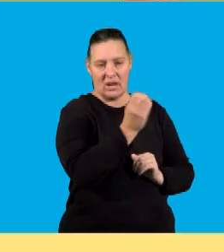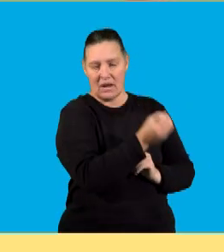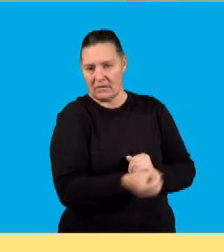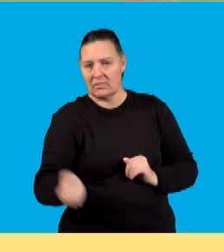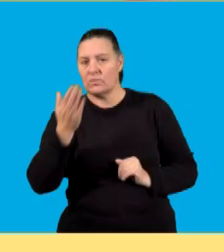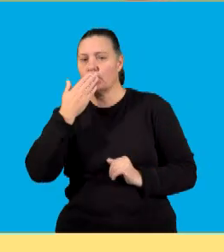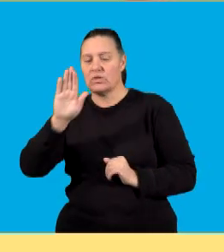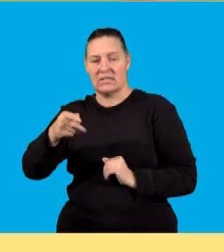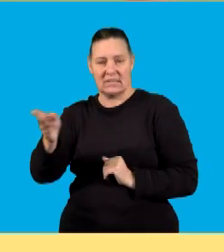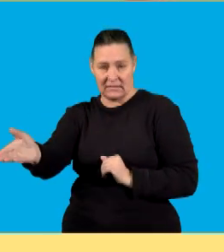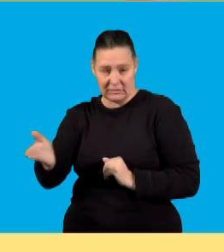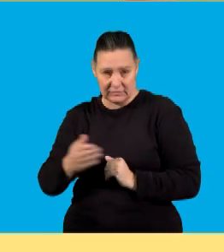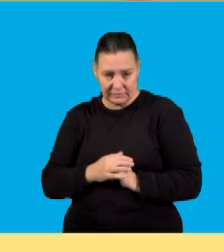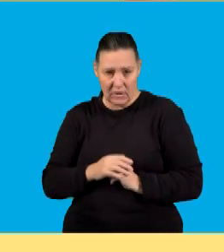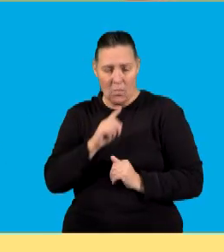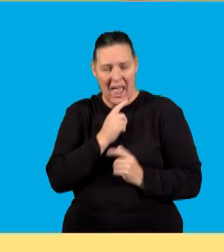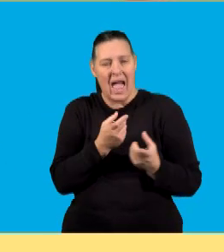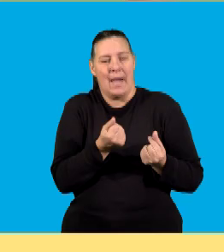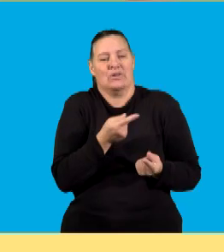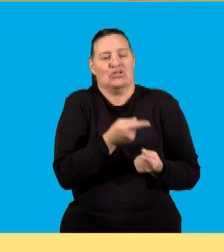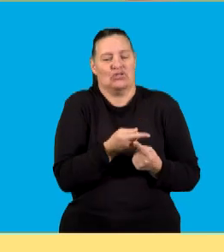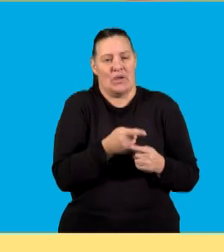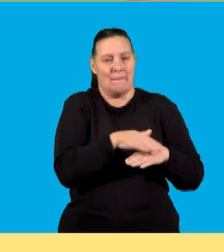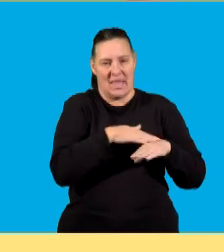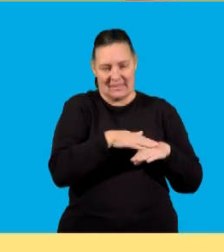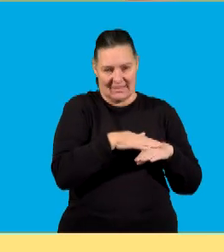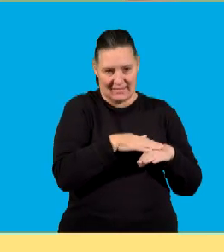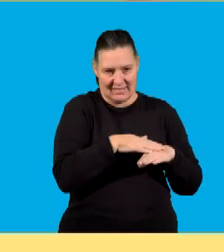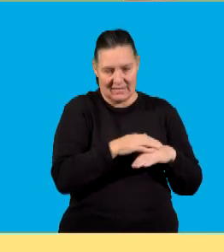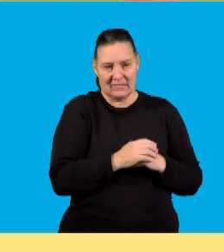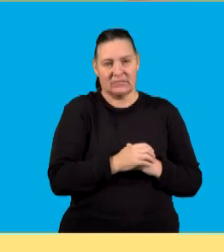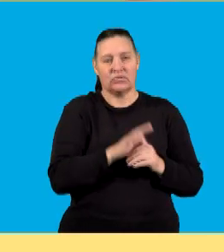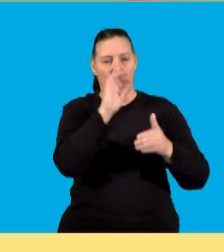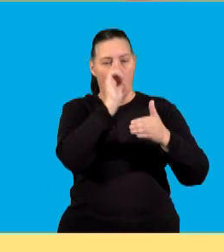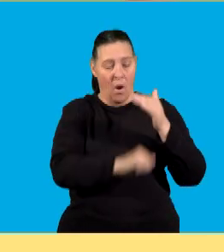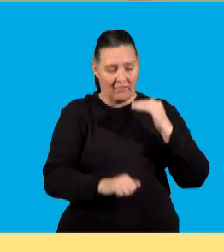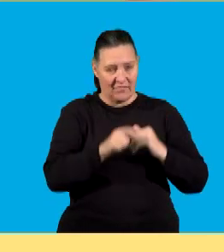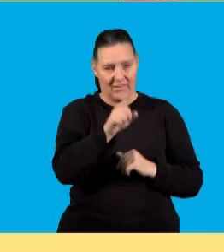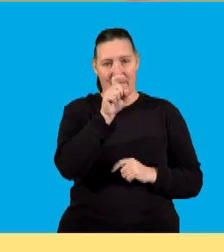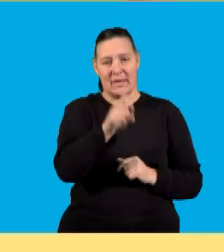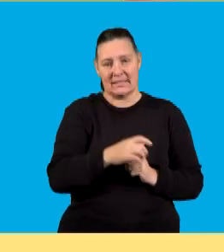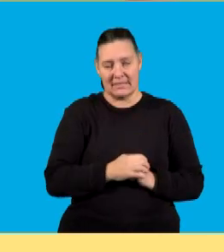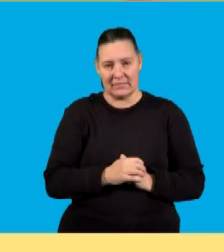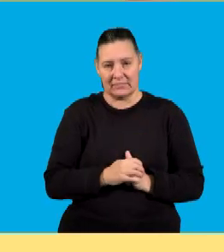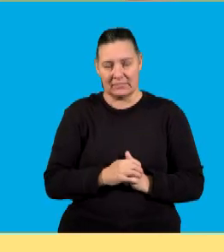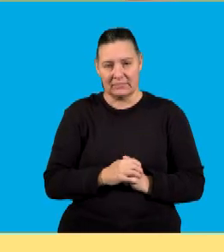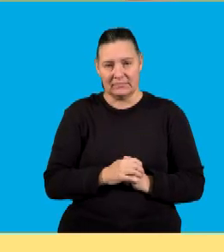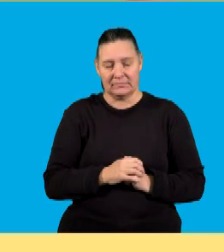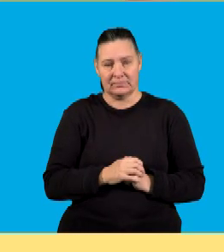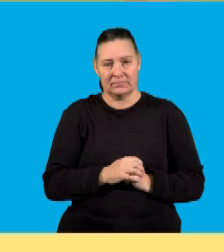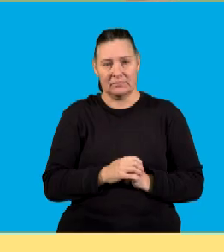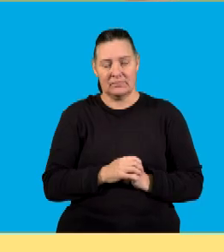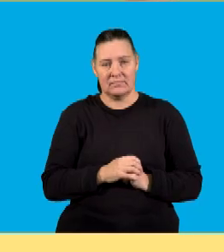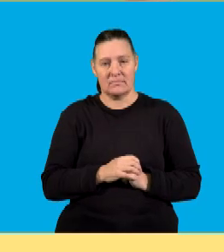the 1,600. That is the cost of the goods donated. We subtract that from